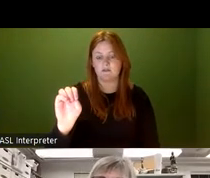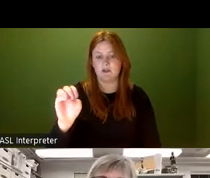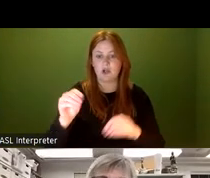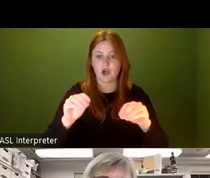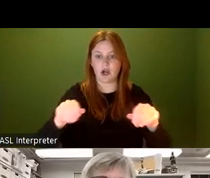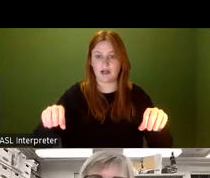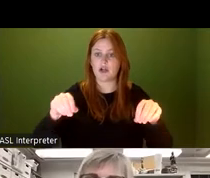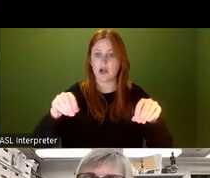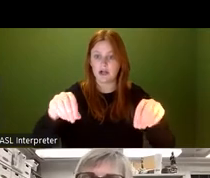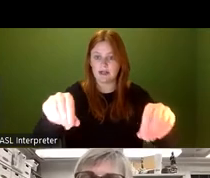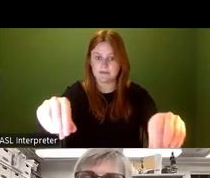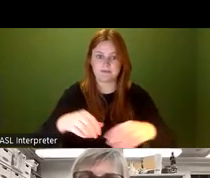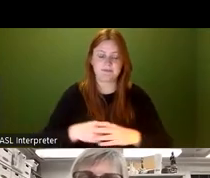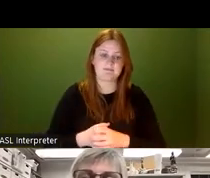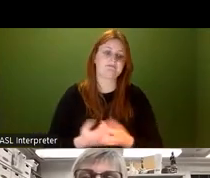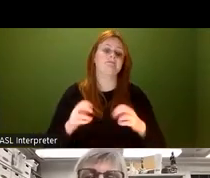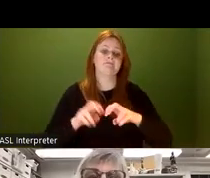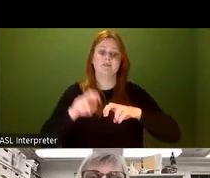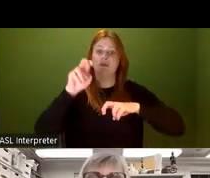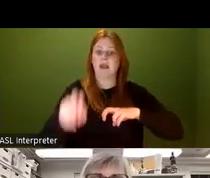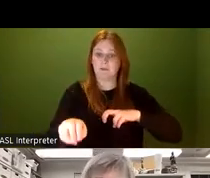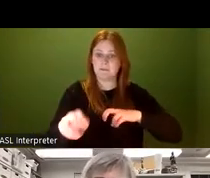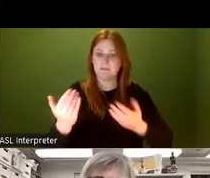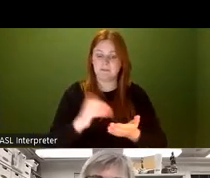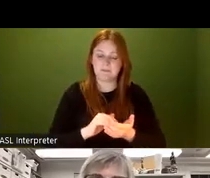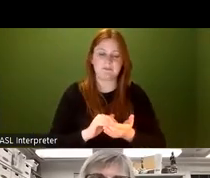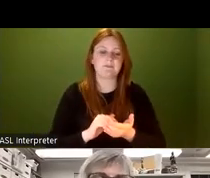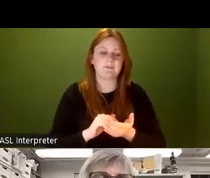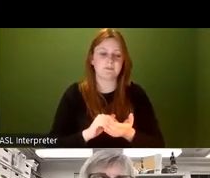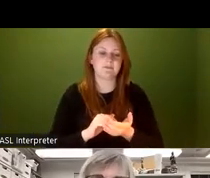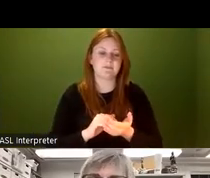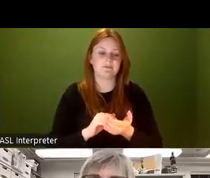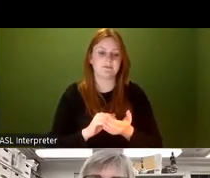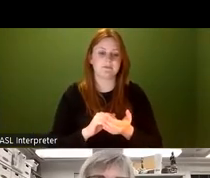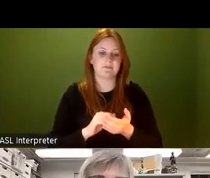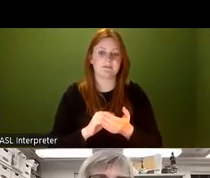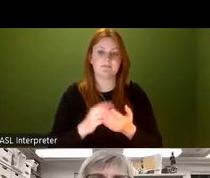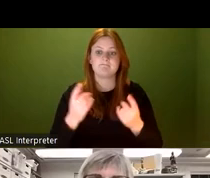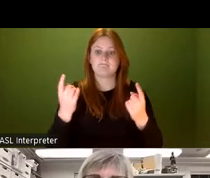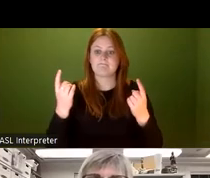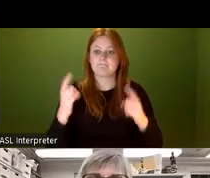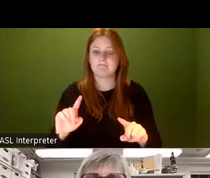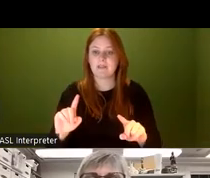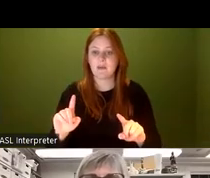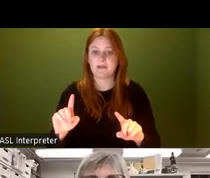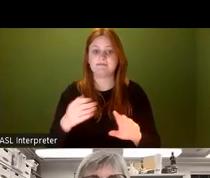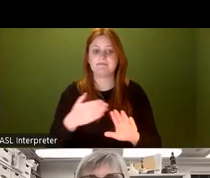And I'm jumping ahead now to what happened post Arbor Vitae,